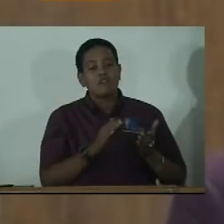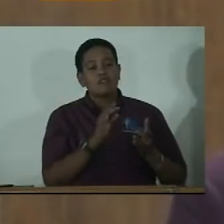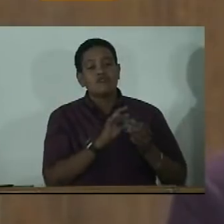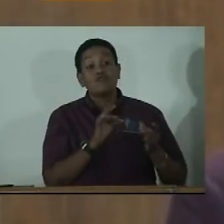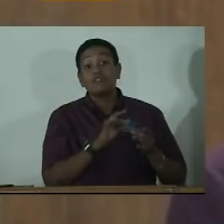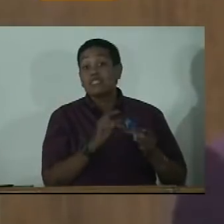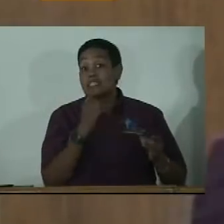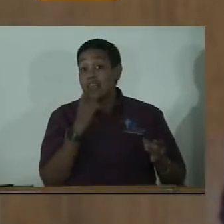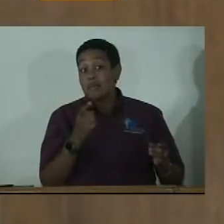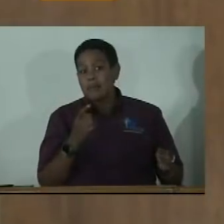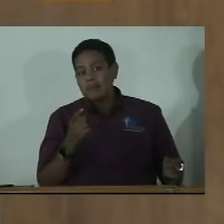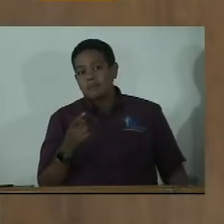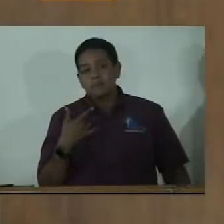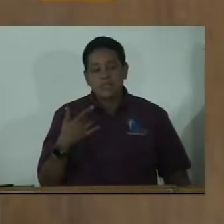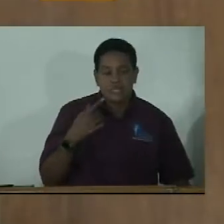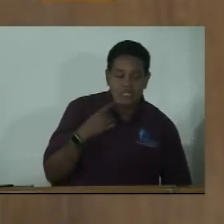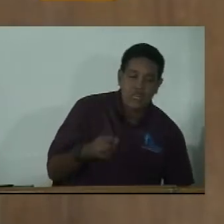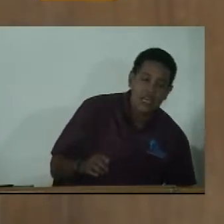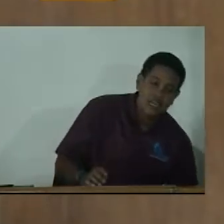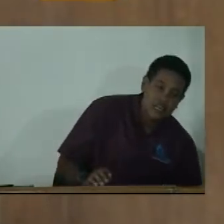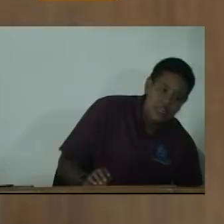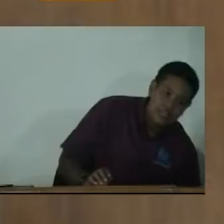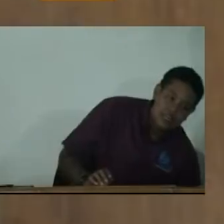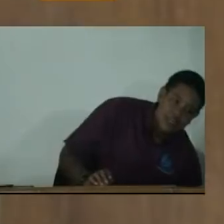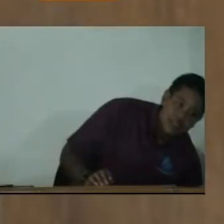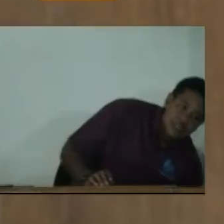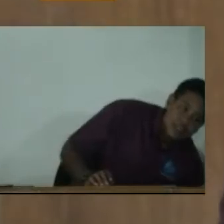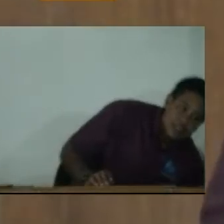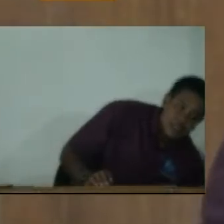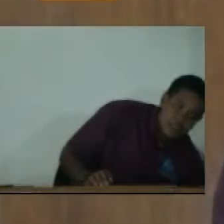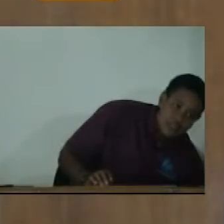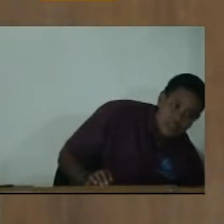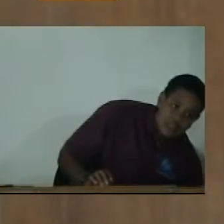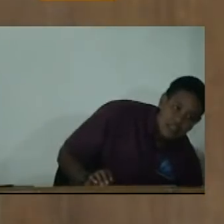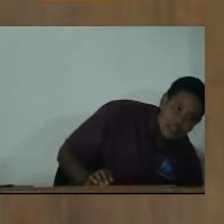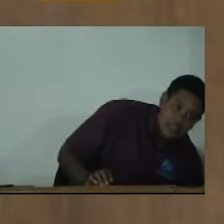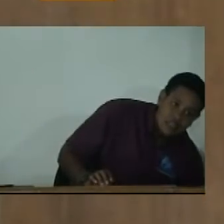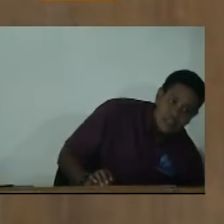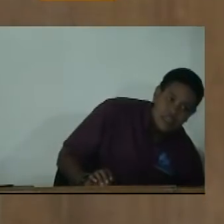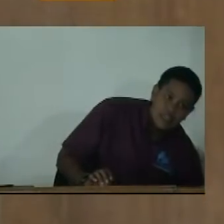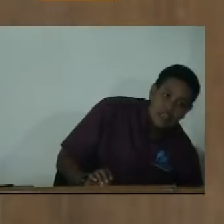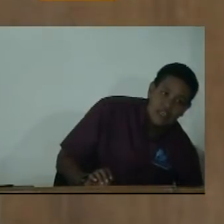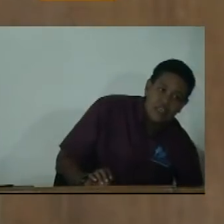reinforced statement, especially when it comes to importation,